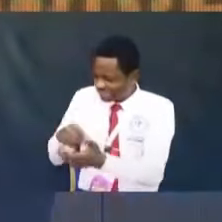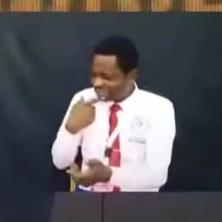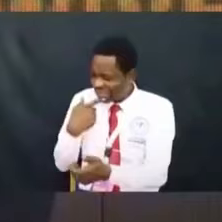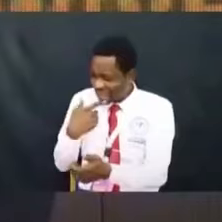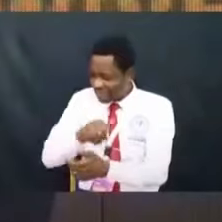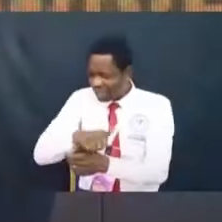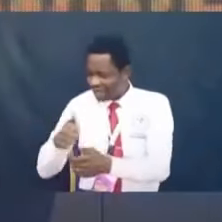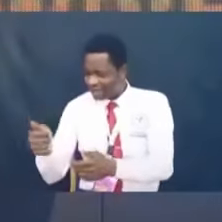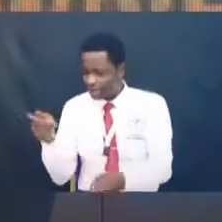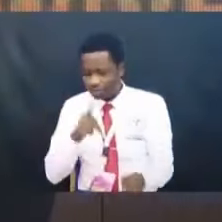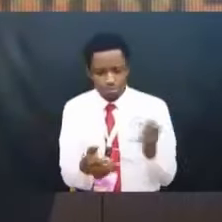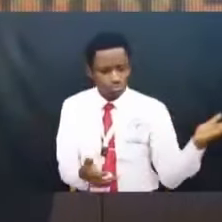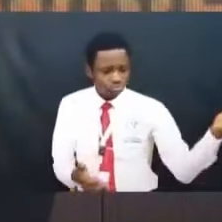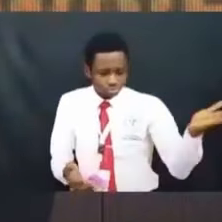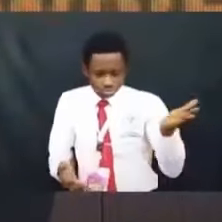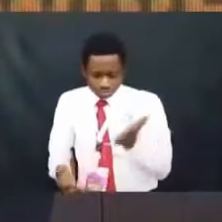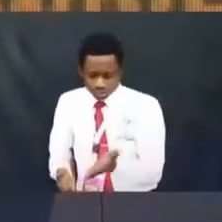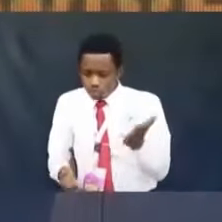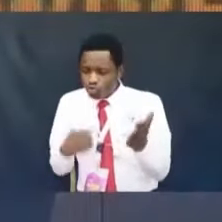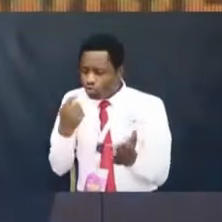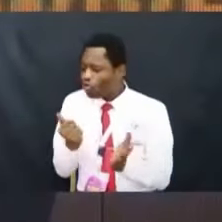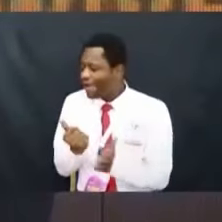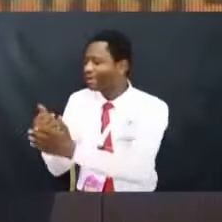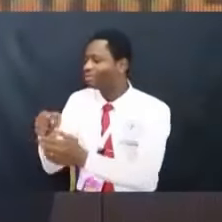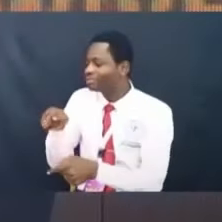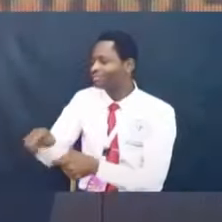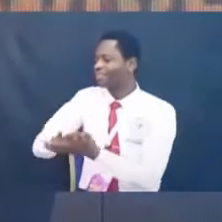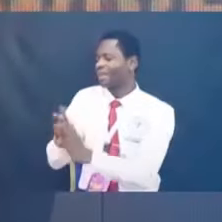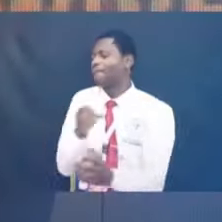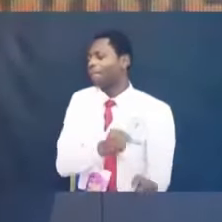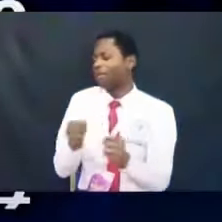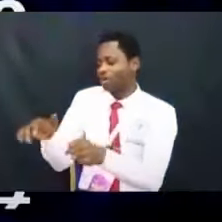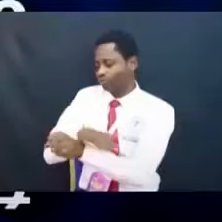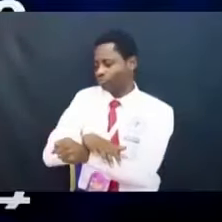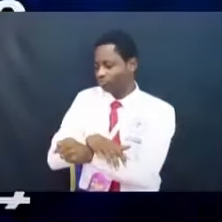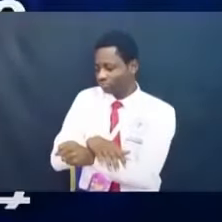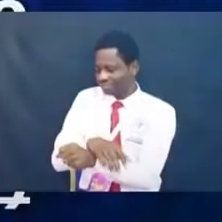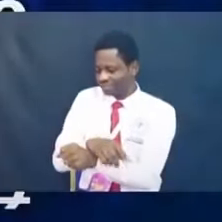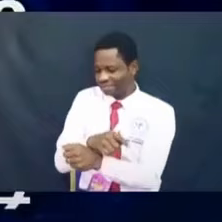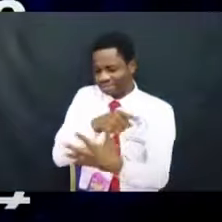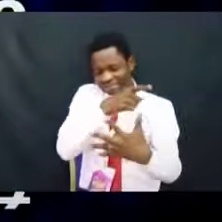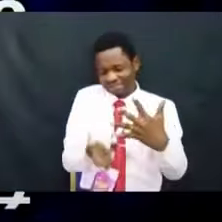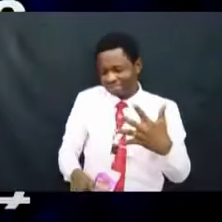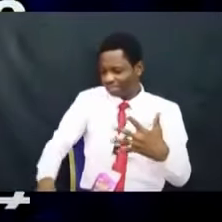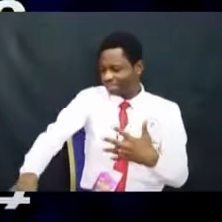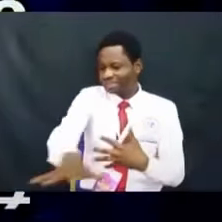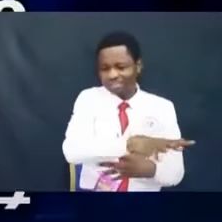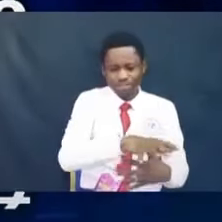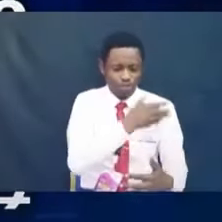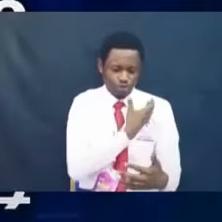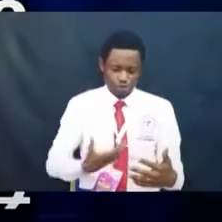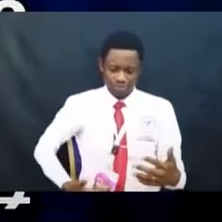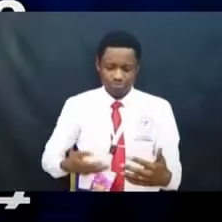people who also made him powerful. These were the chiefs of David's mighty men. He